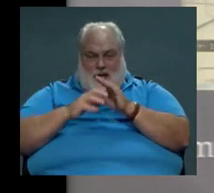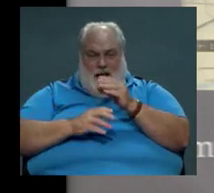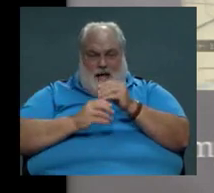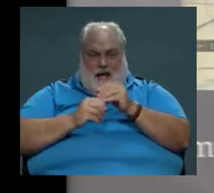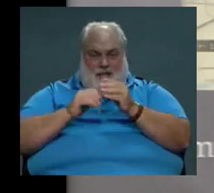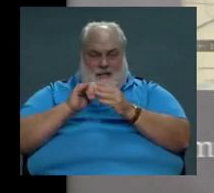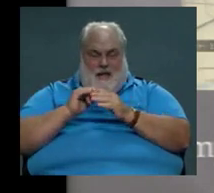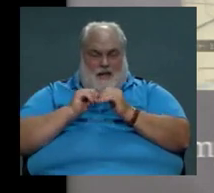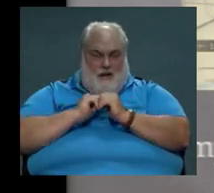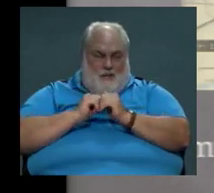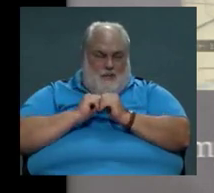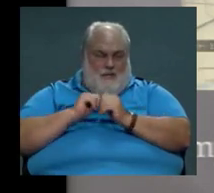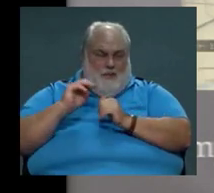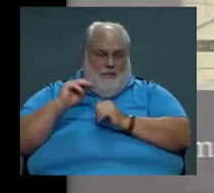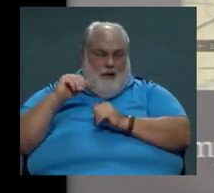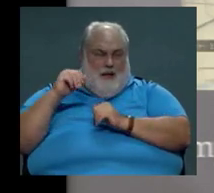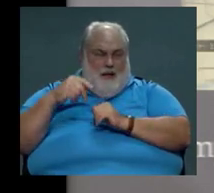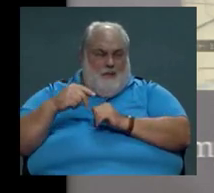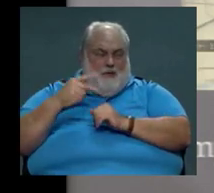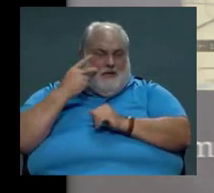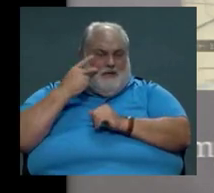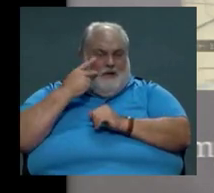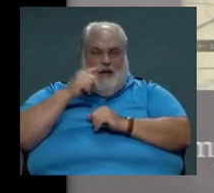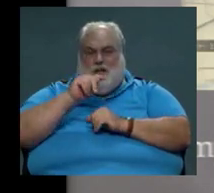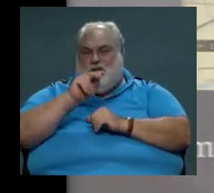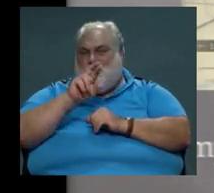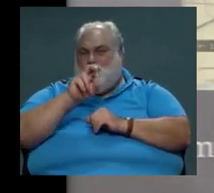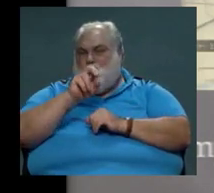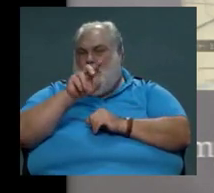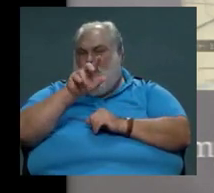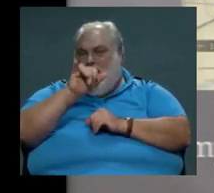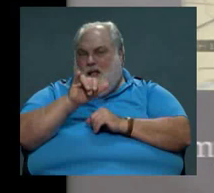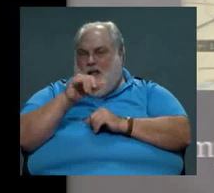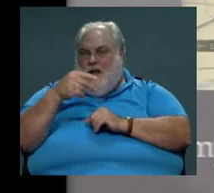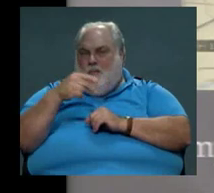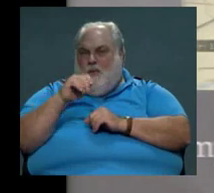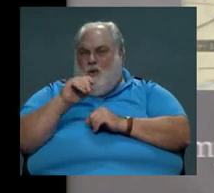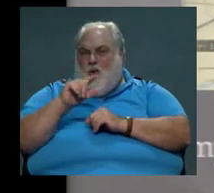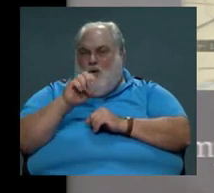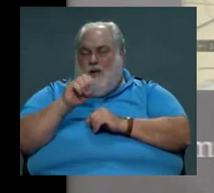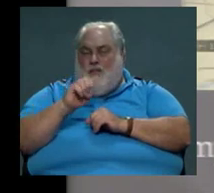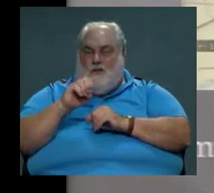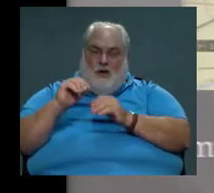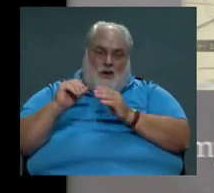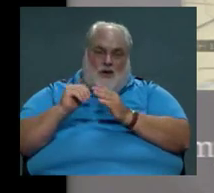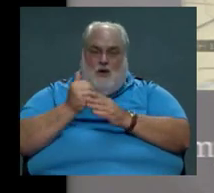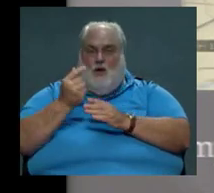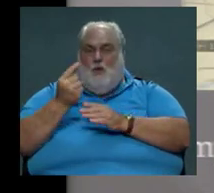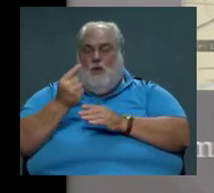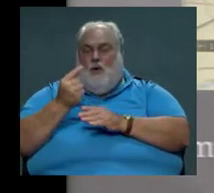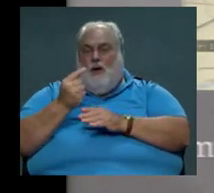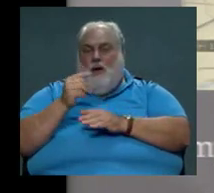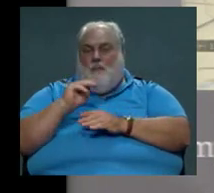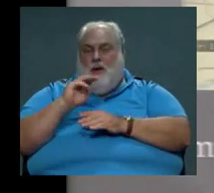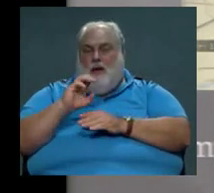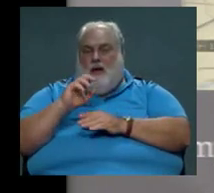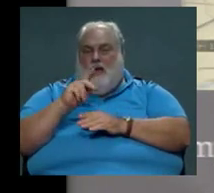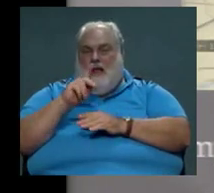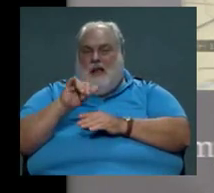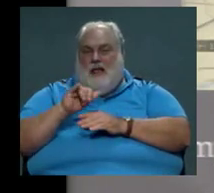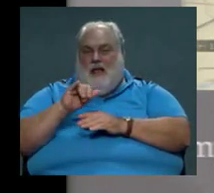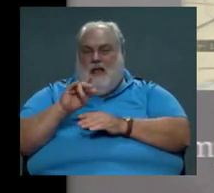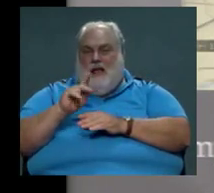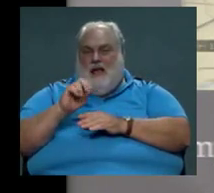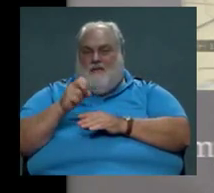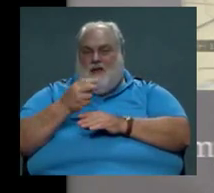put those on the map so you can go and see what a trolley pole actually looks like. There's one at the new roundabout at McKinley and Cavanaugh. It's on